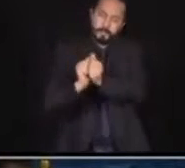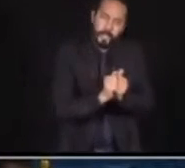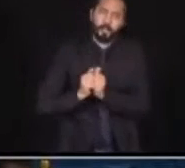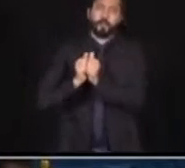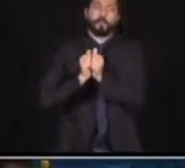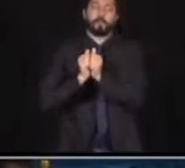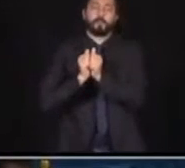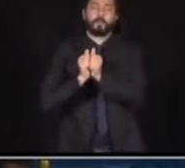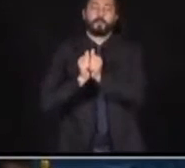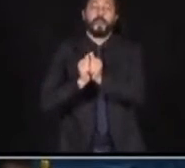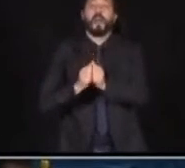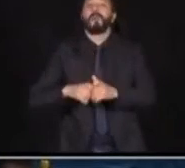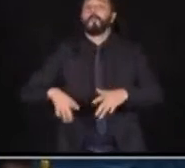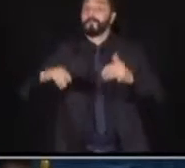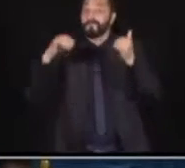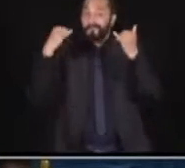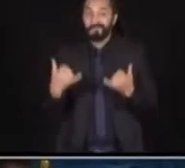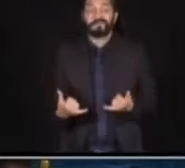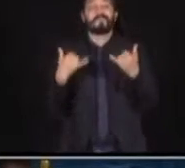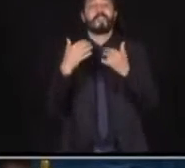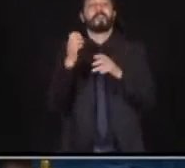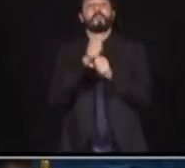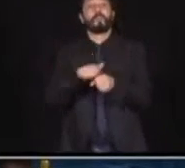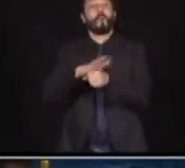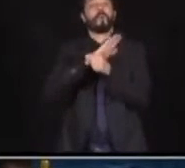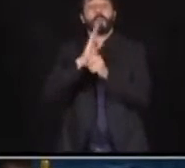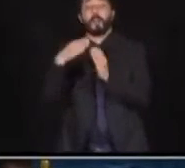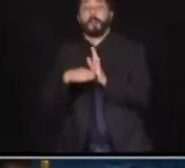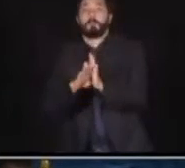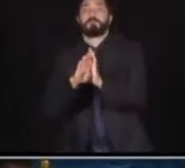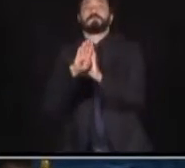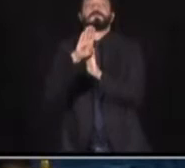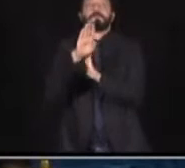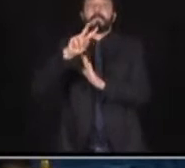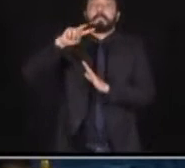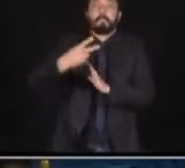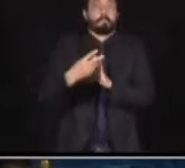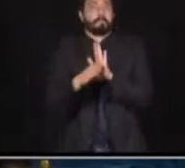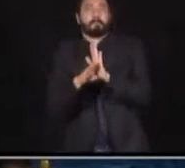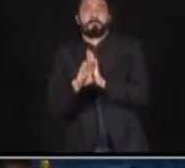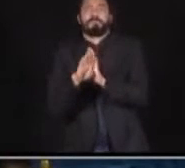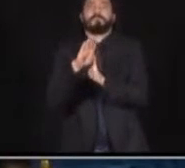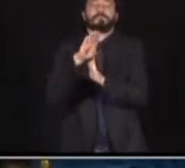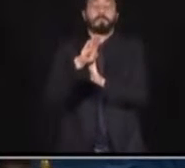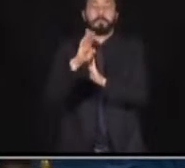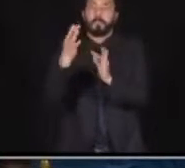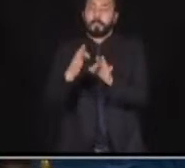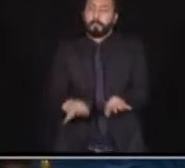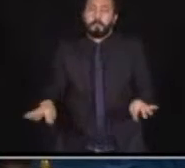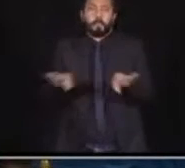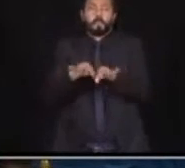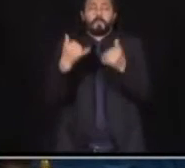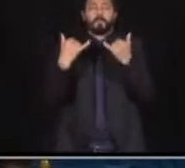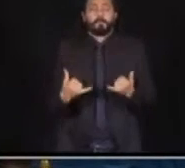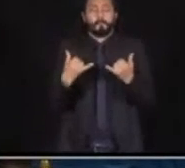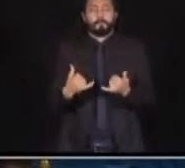second wave of the COVID-19 pandemic, this has never been more important. Comme le